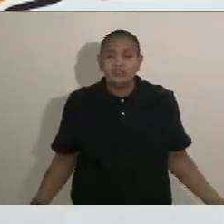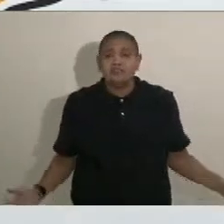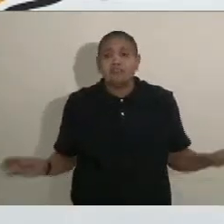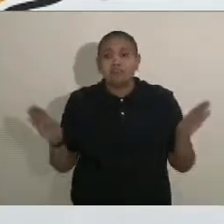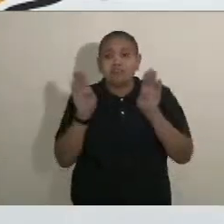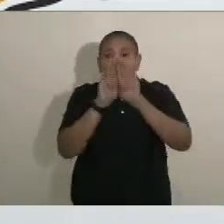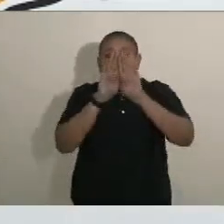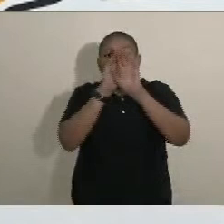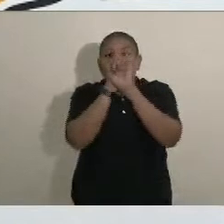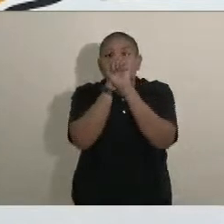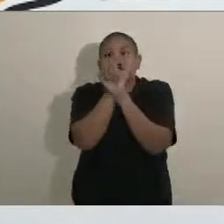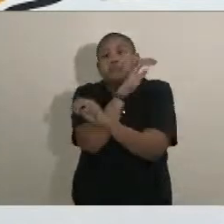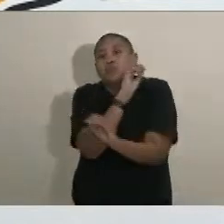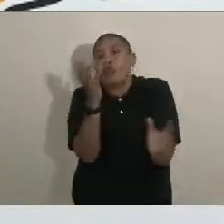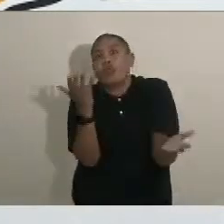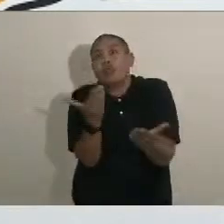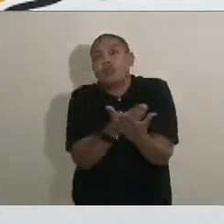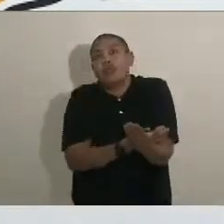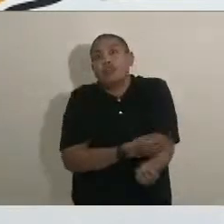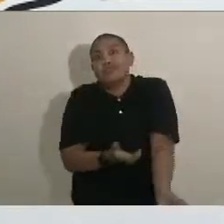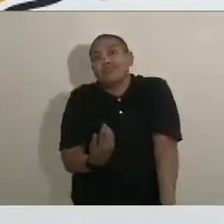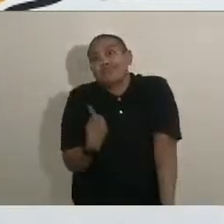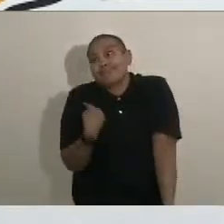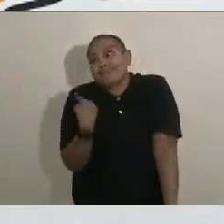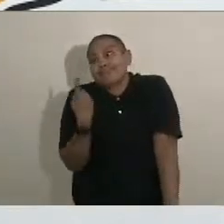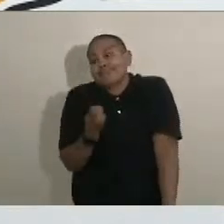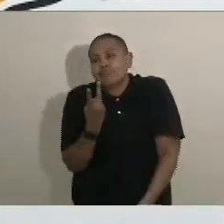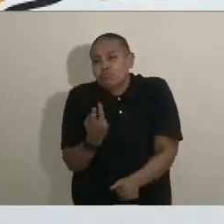years at much cost,